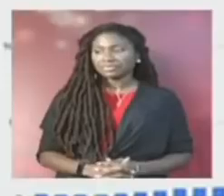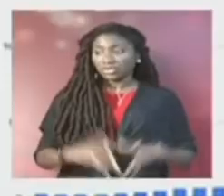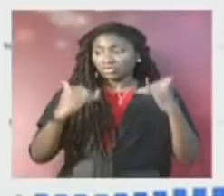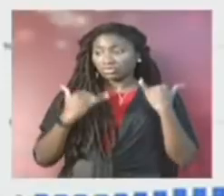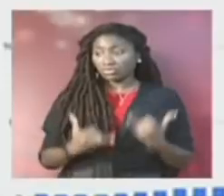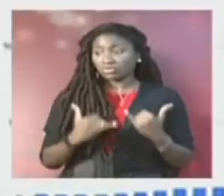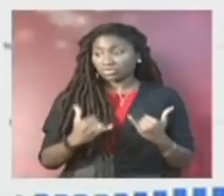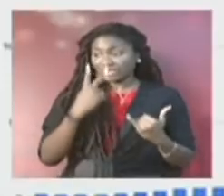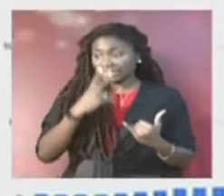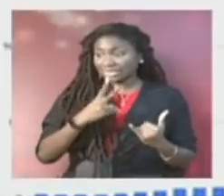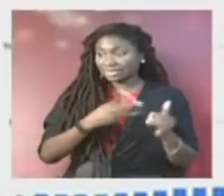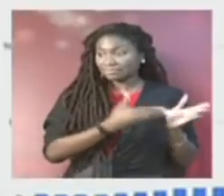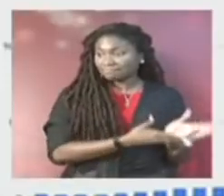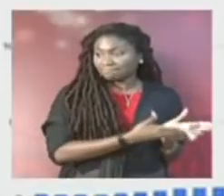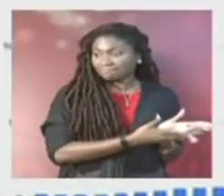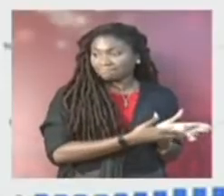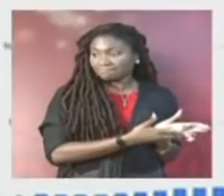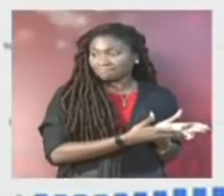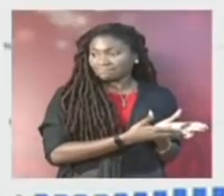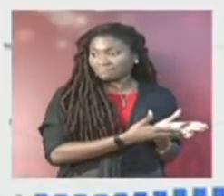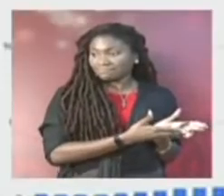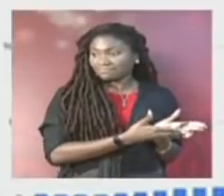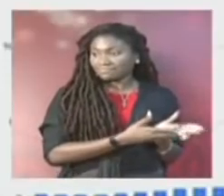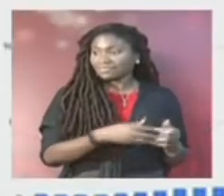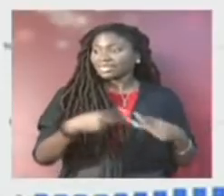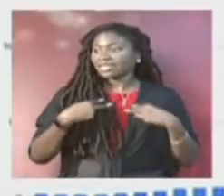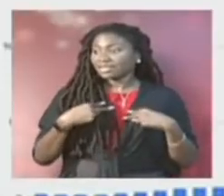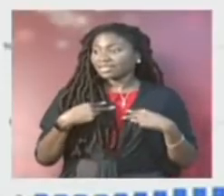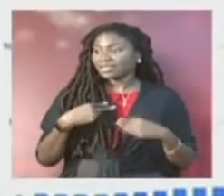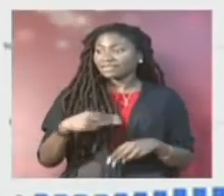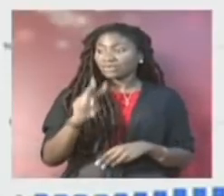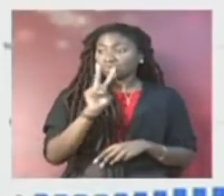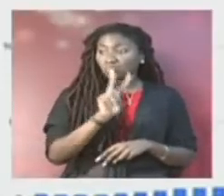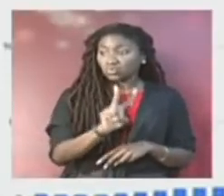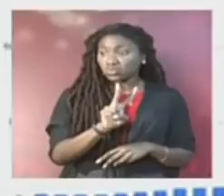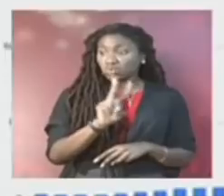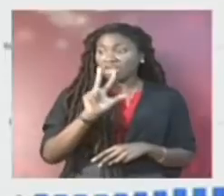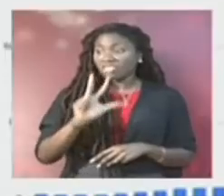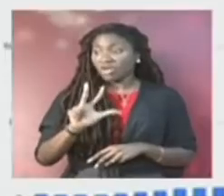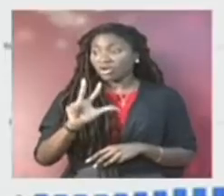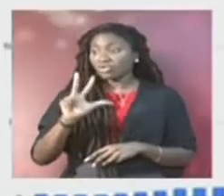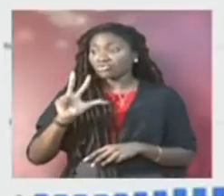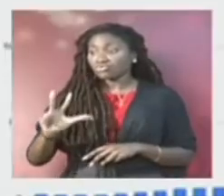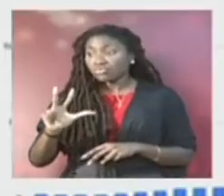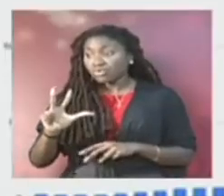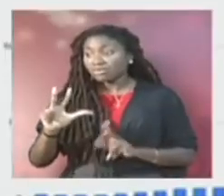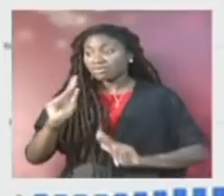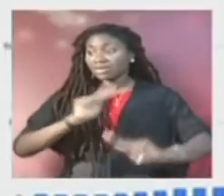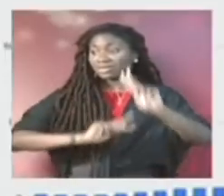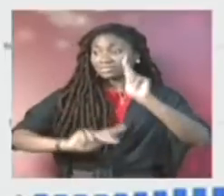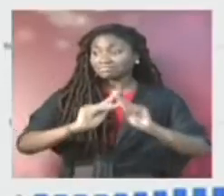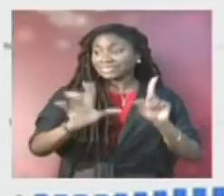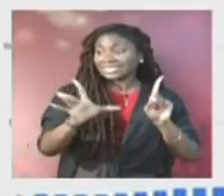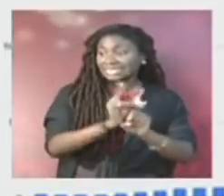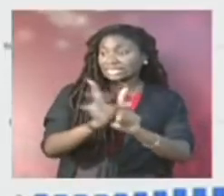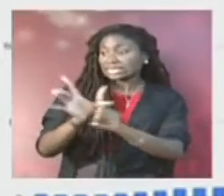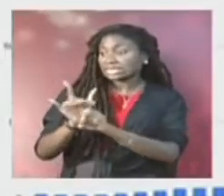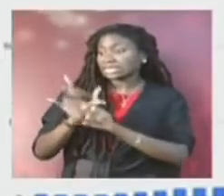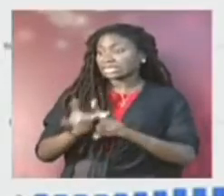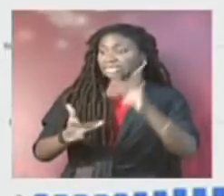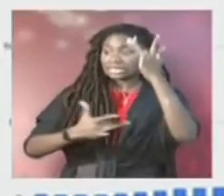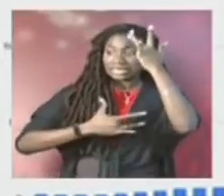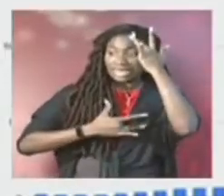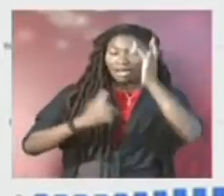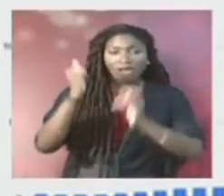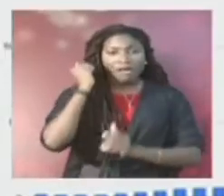are somewhere in the vicinity of 233 as of today in terms of our 7-day rolling average. And I want the population